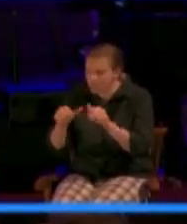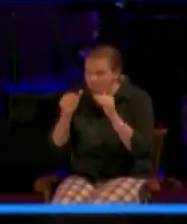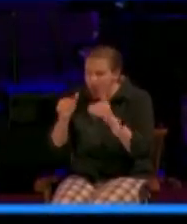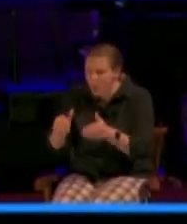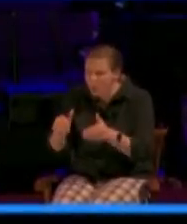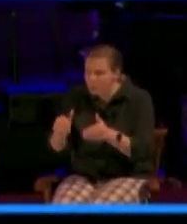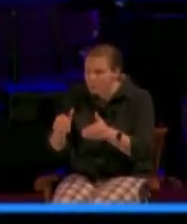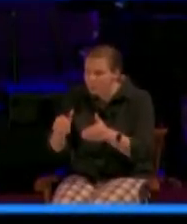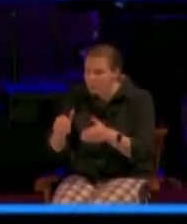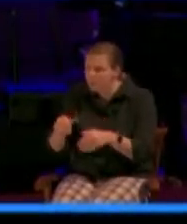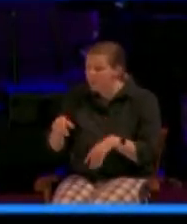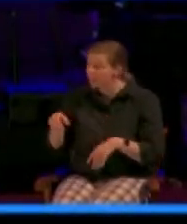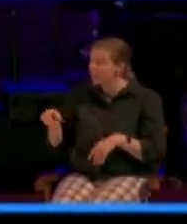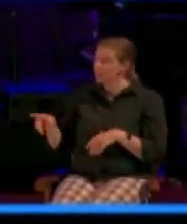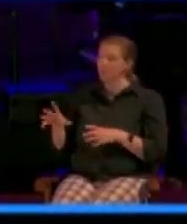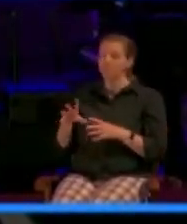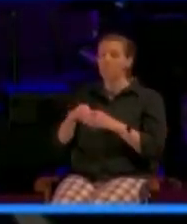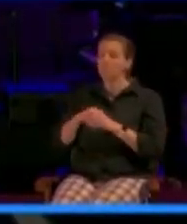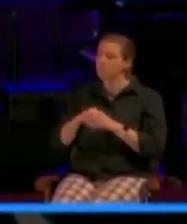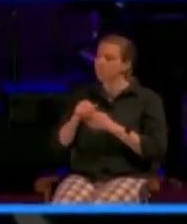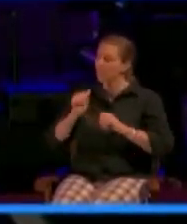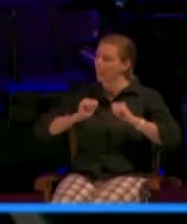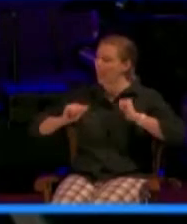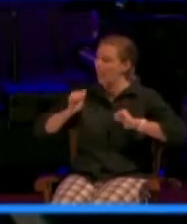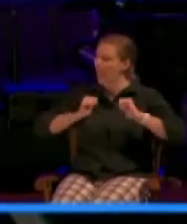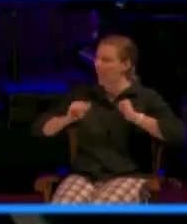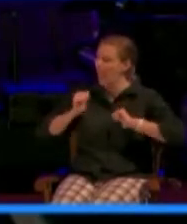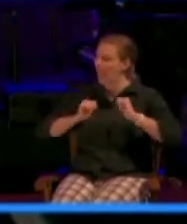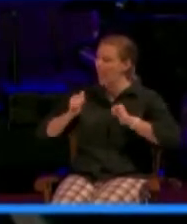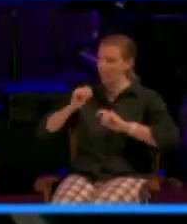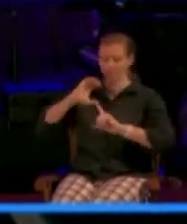get in character, and when he got in character, he couldn't come out.